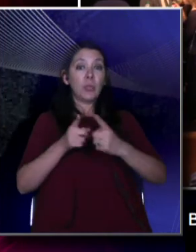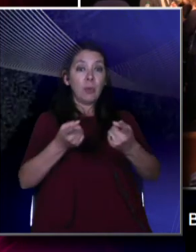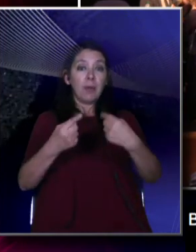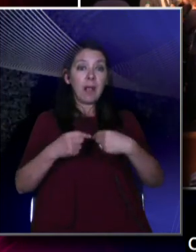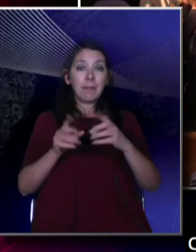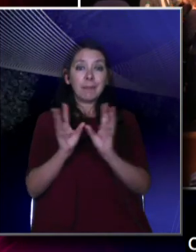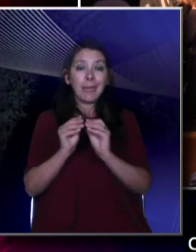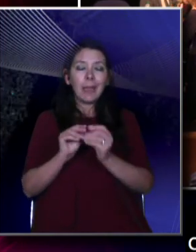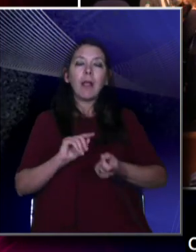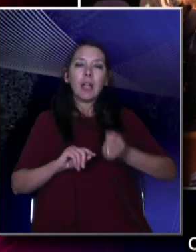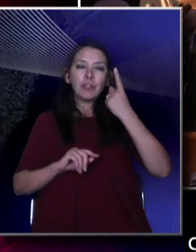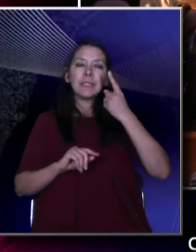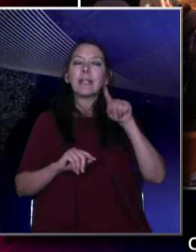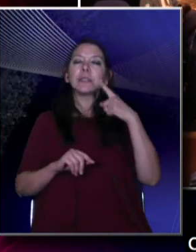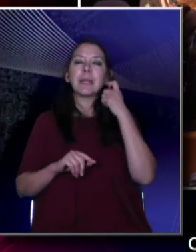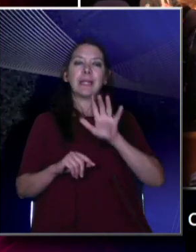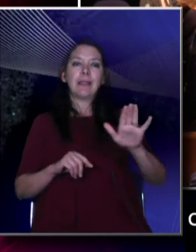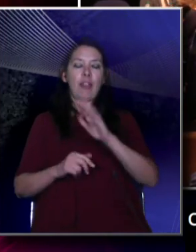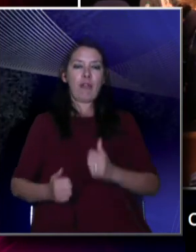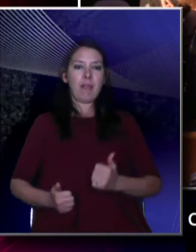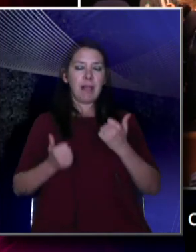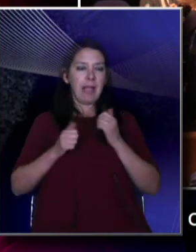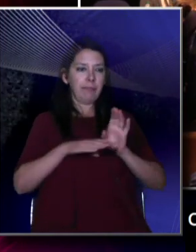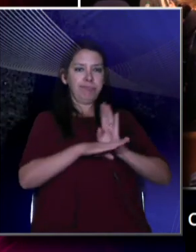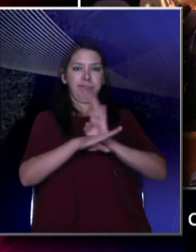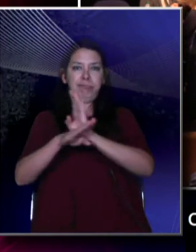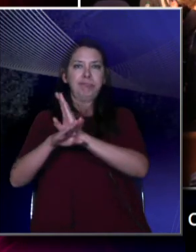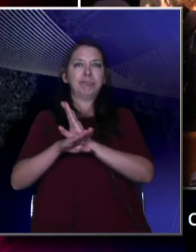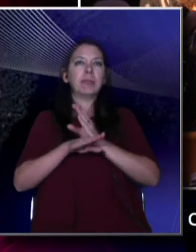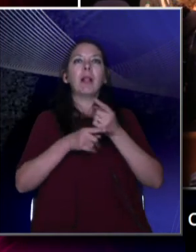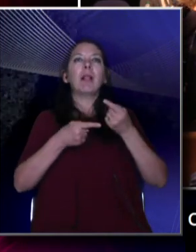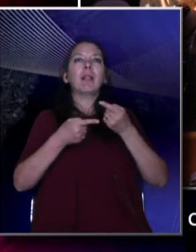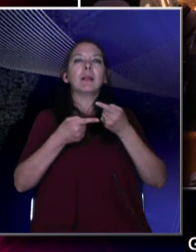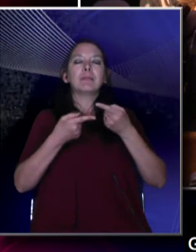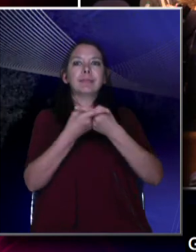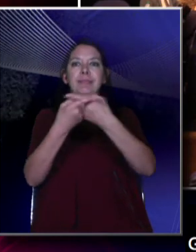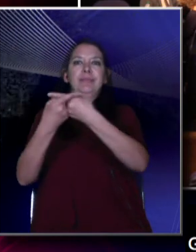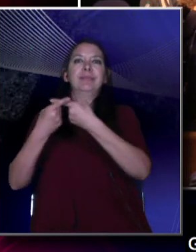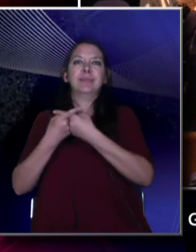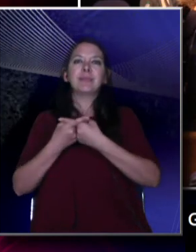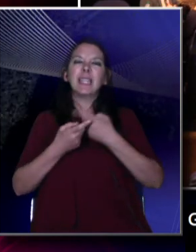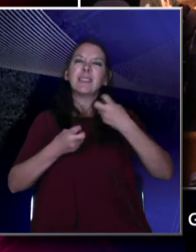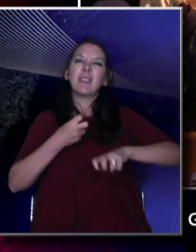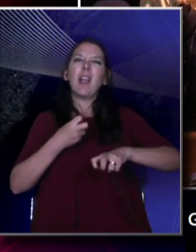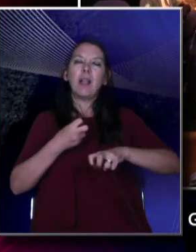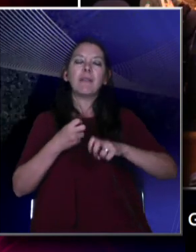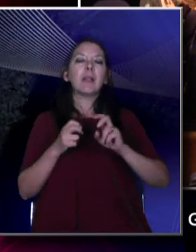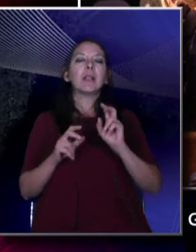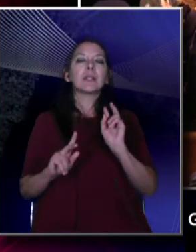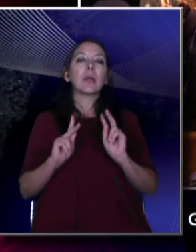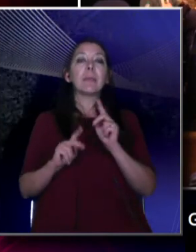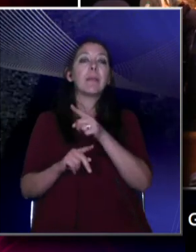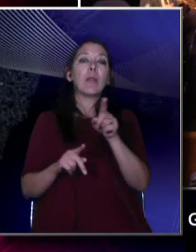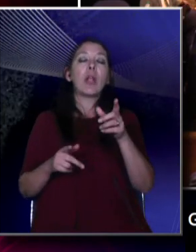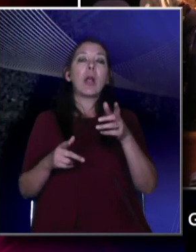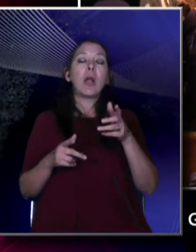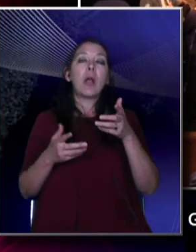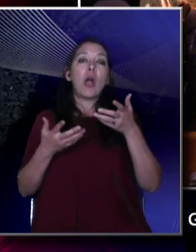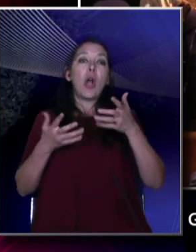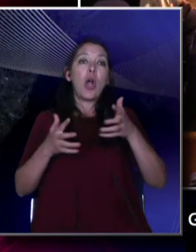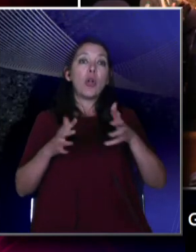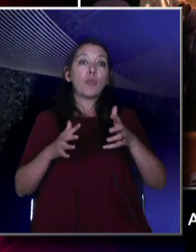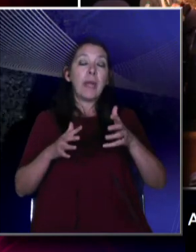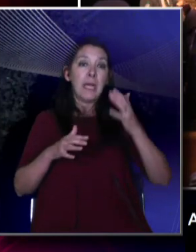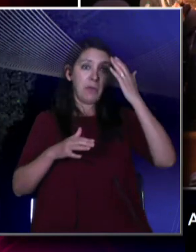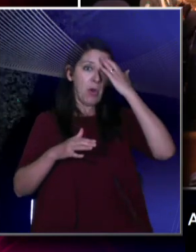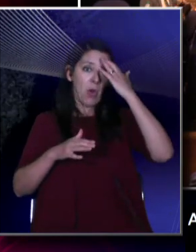lives, and getting a time where everybody can get together is difficult. People have already set the time aside for the board meeting,